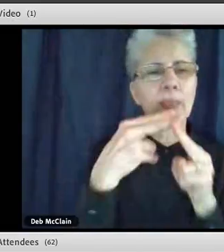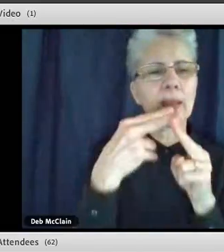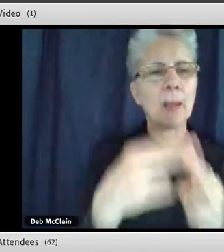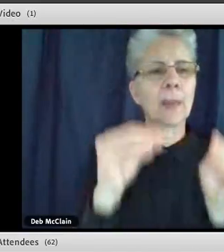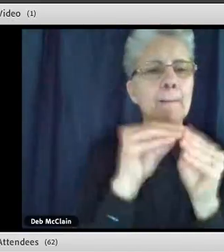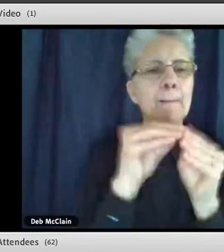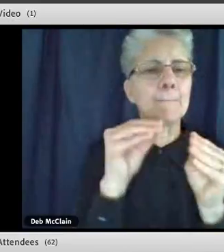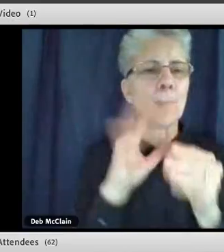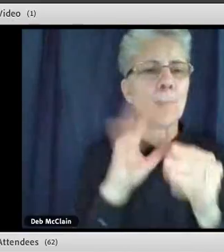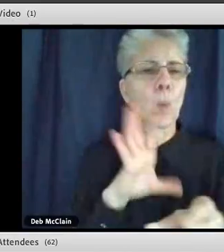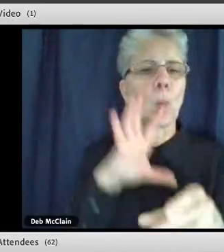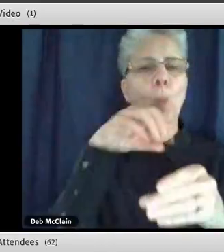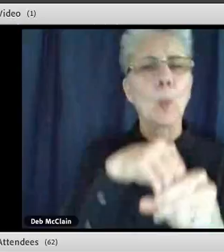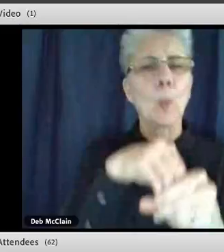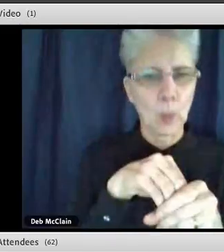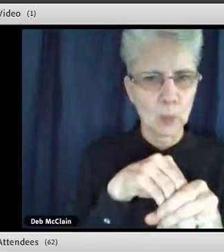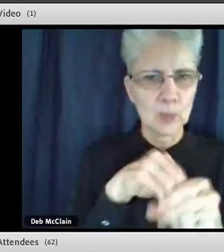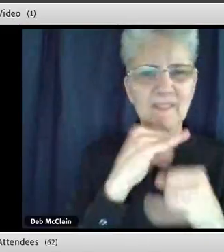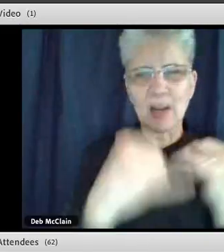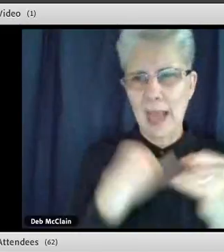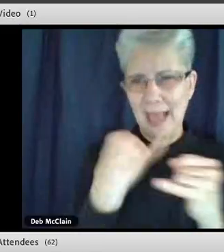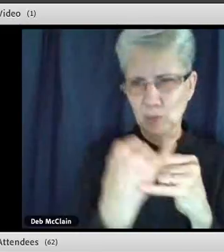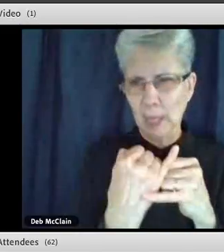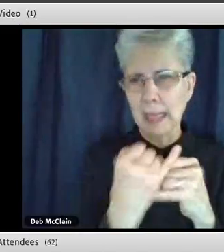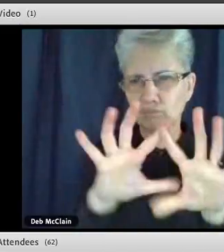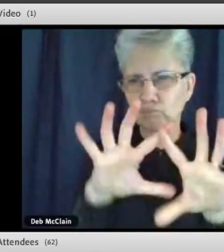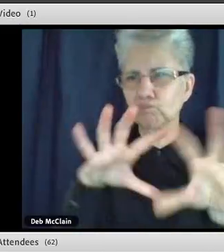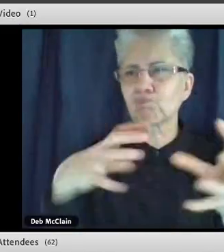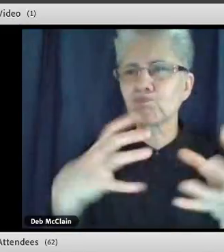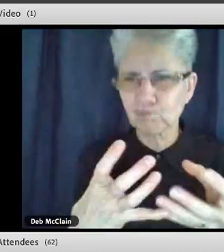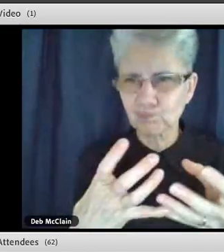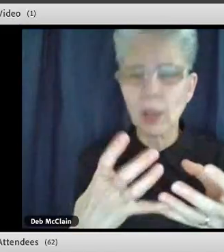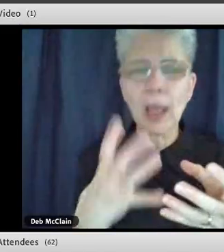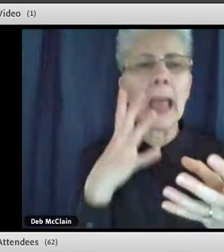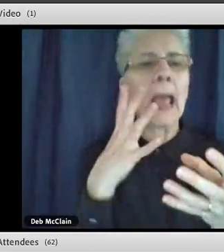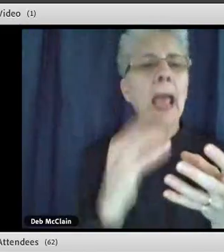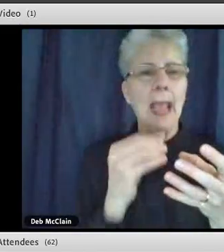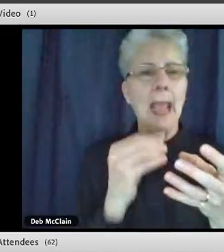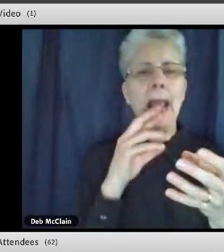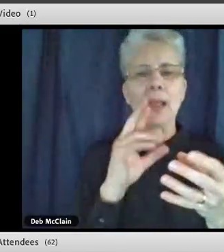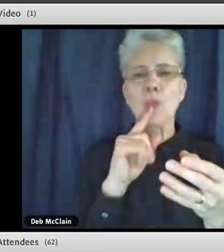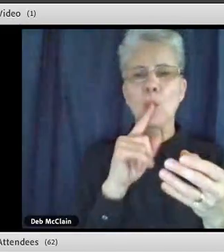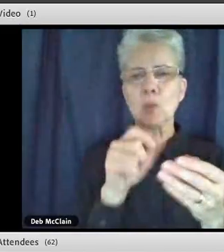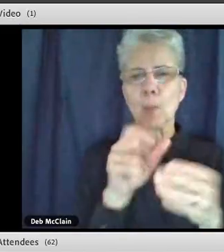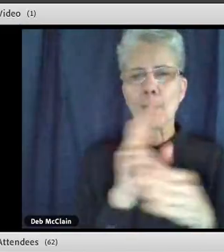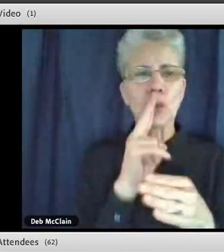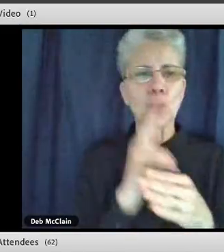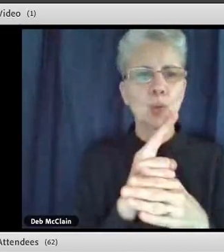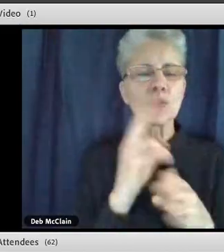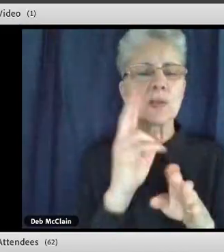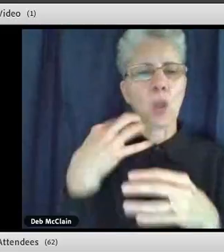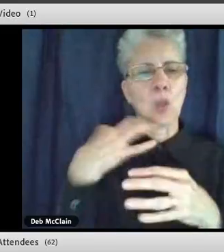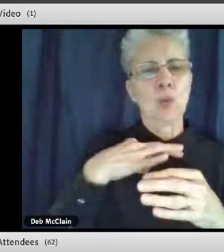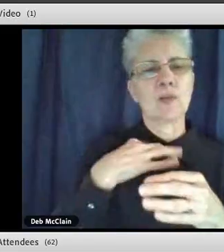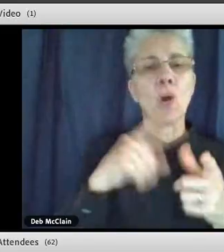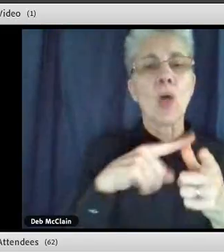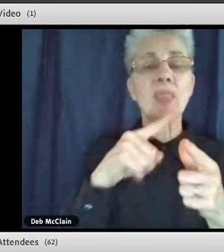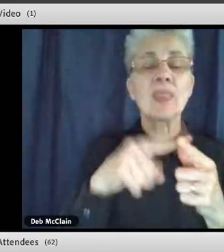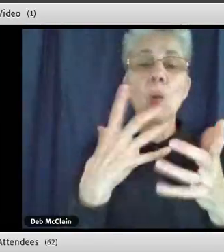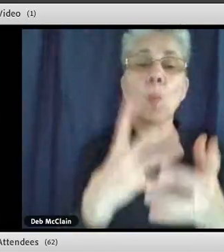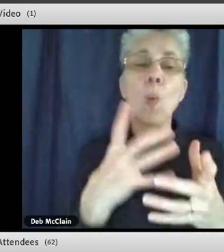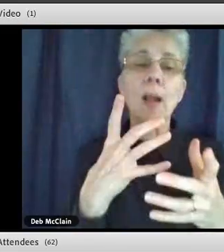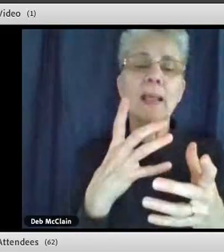internationally inclusive sounding. So resource and description and access is a bit more neutral. And then they wanted a content standard